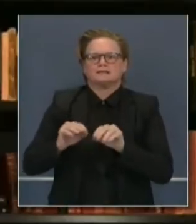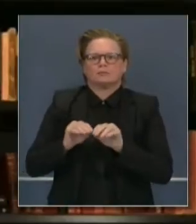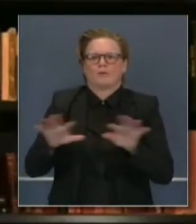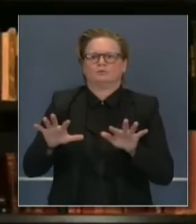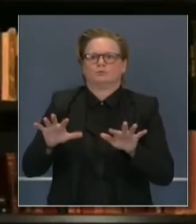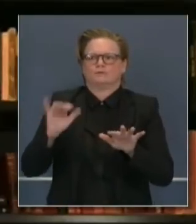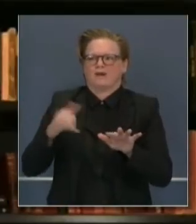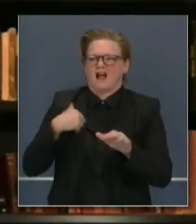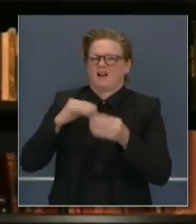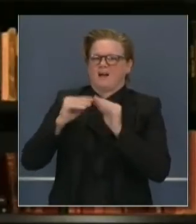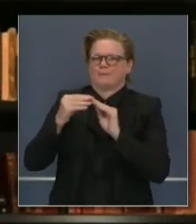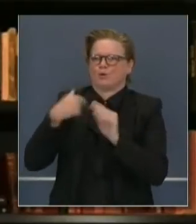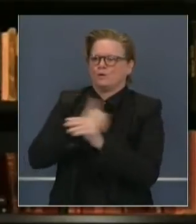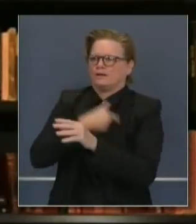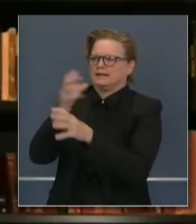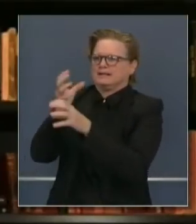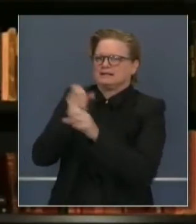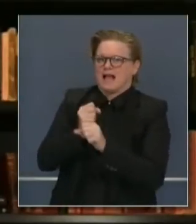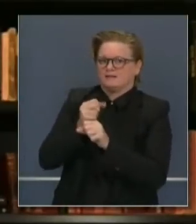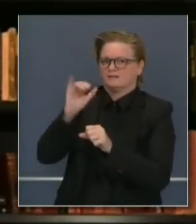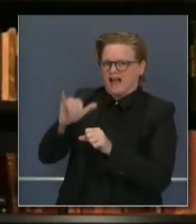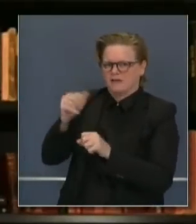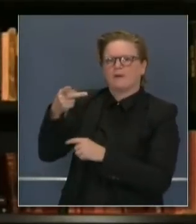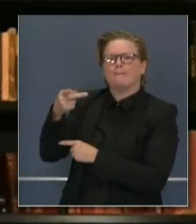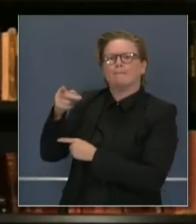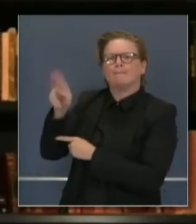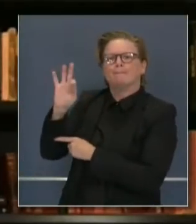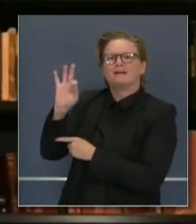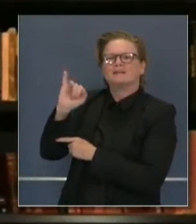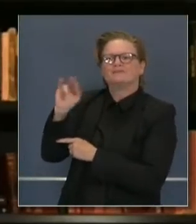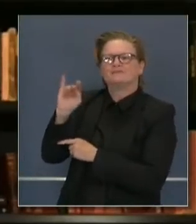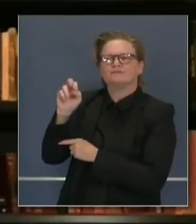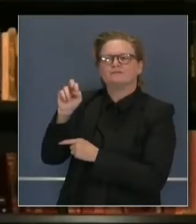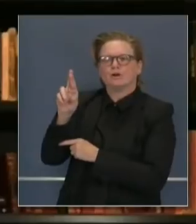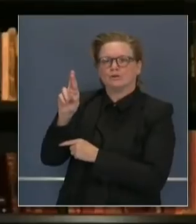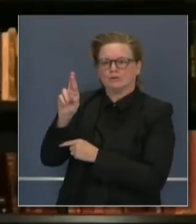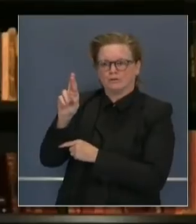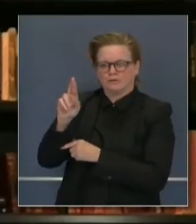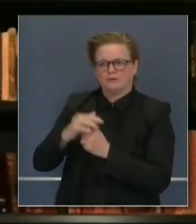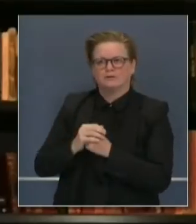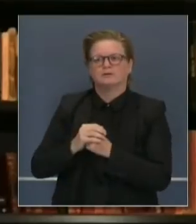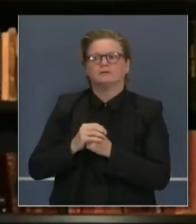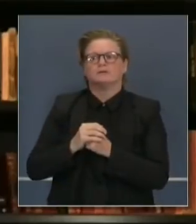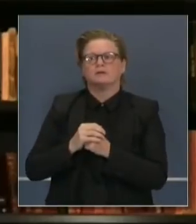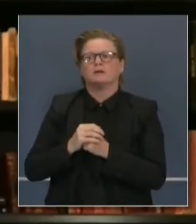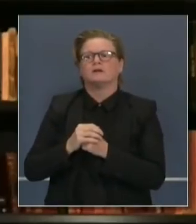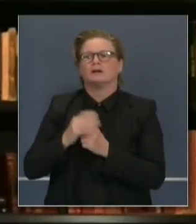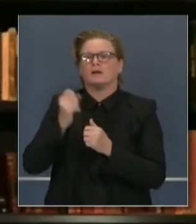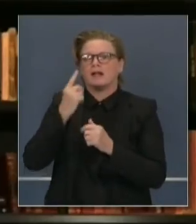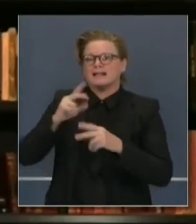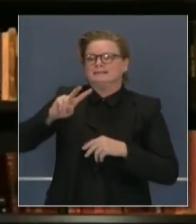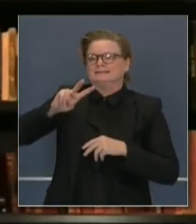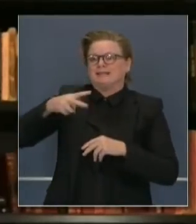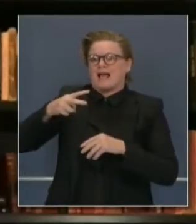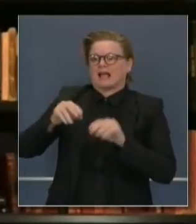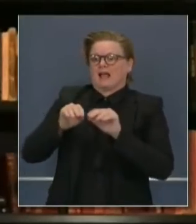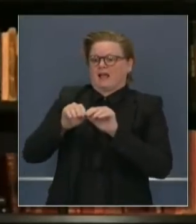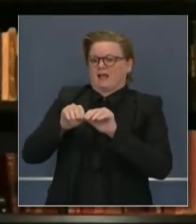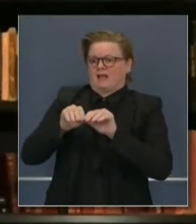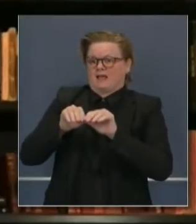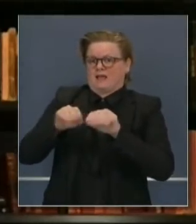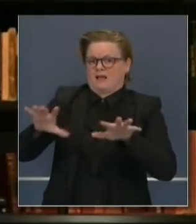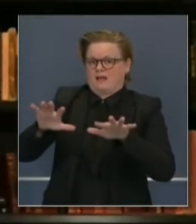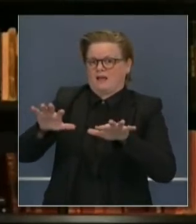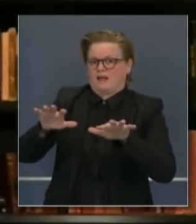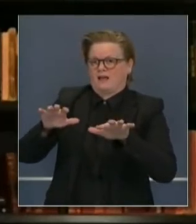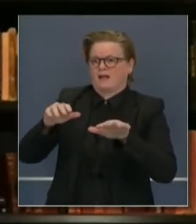that's Pfizer. We will be receiving information around second round of doses from Pfizer very, very shortly. The only information